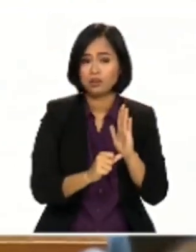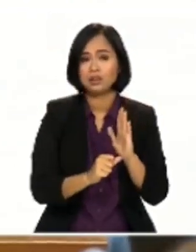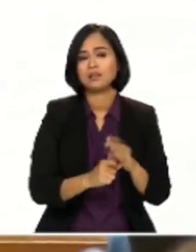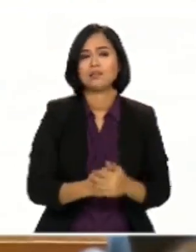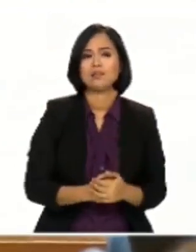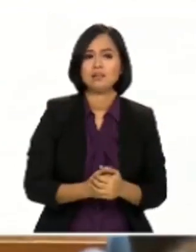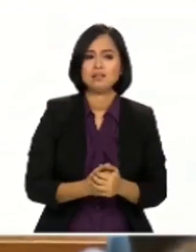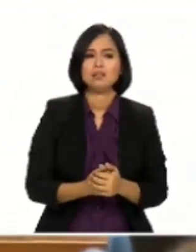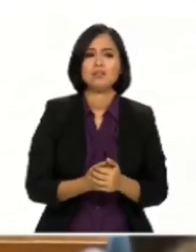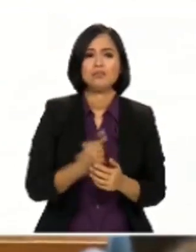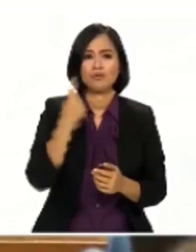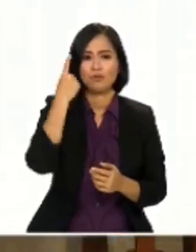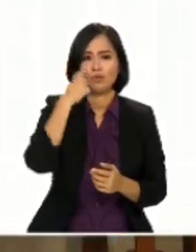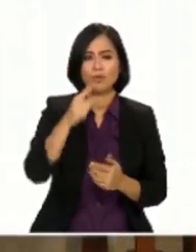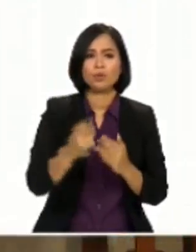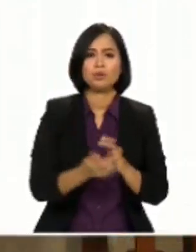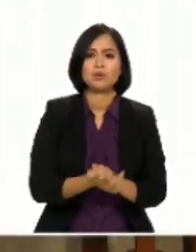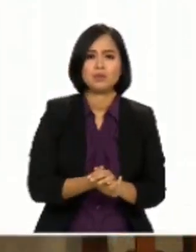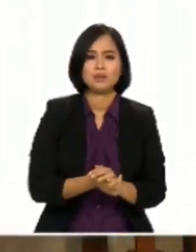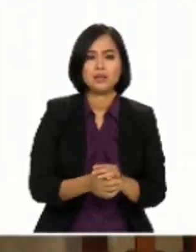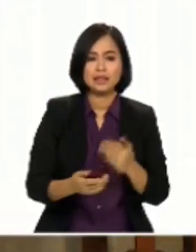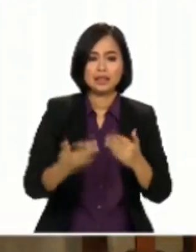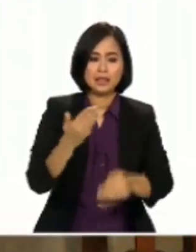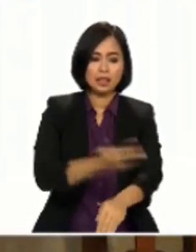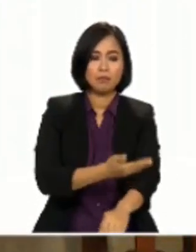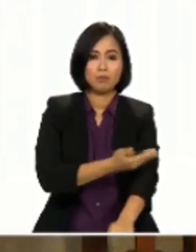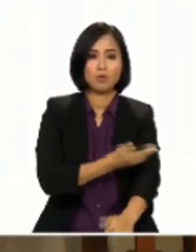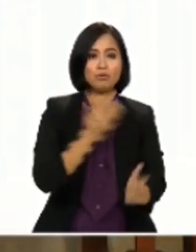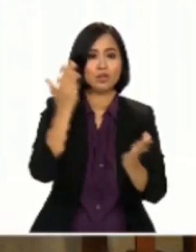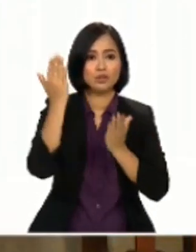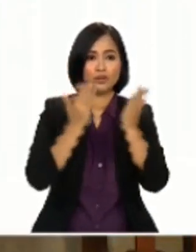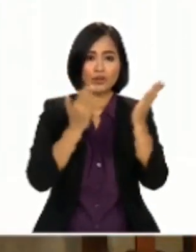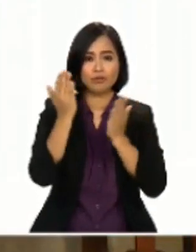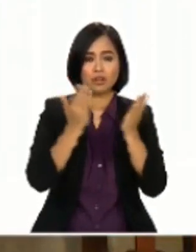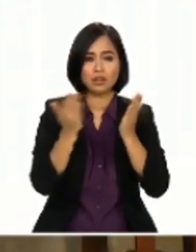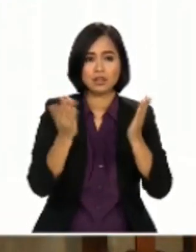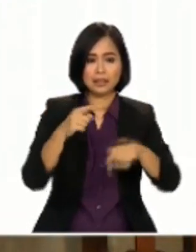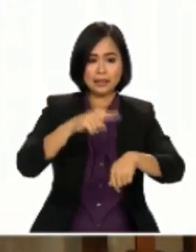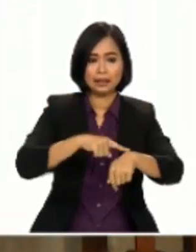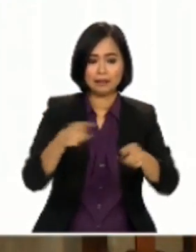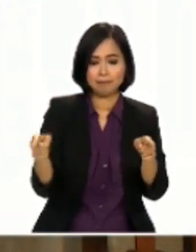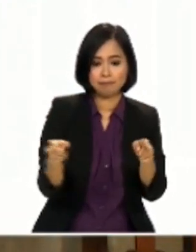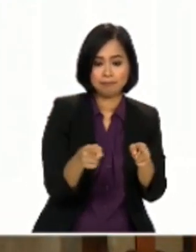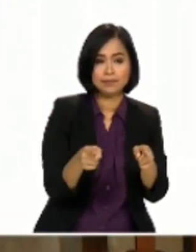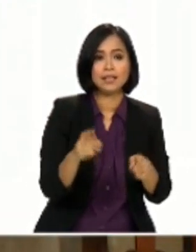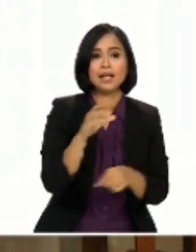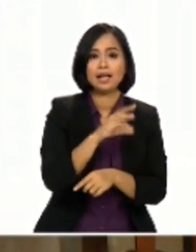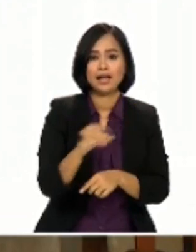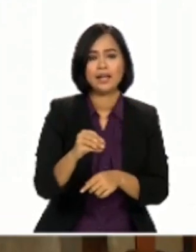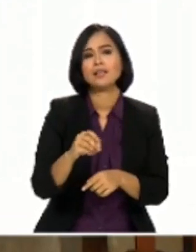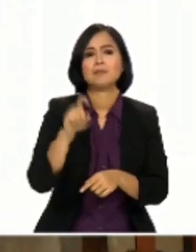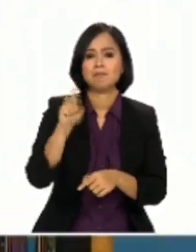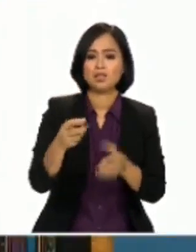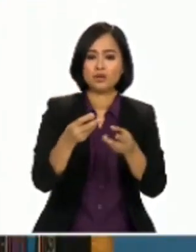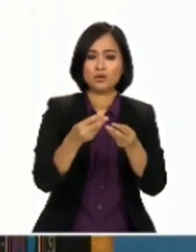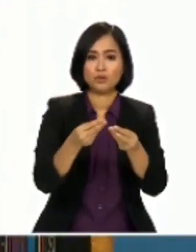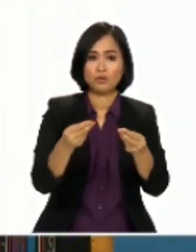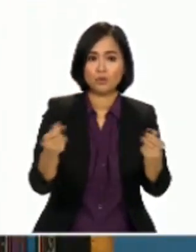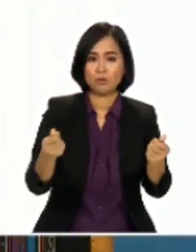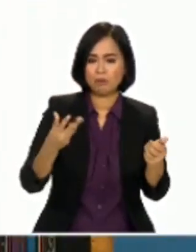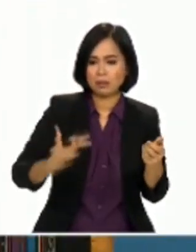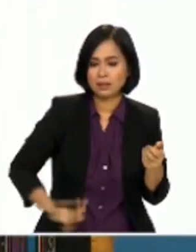piece of legislation to improve service delivery and fight corruption